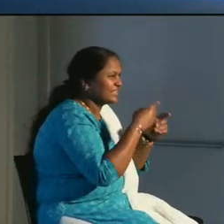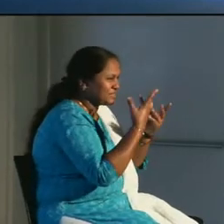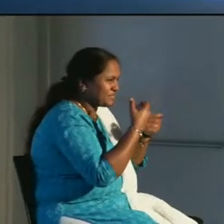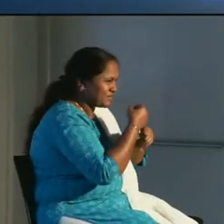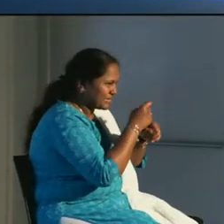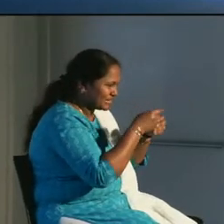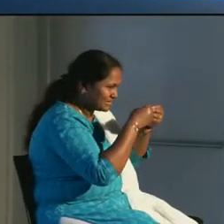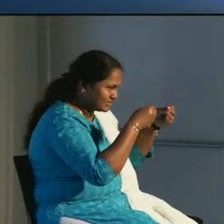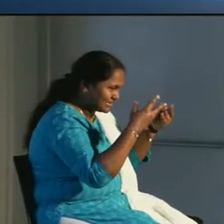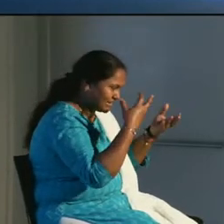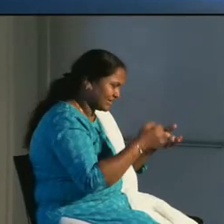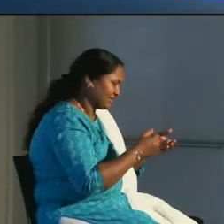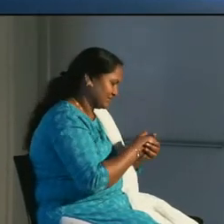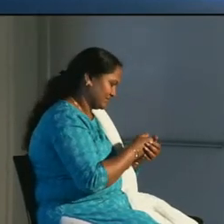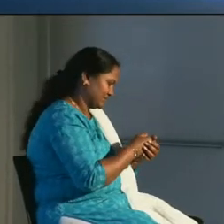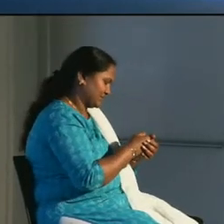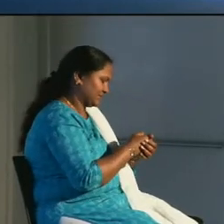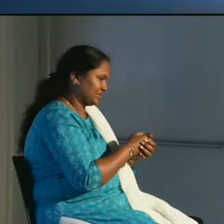piece,